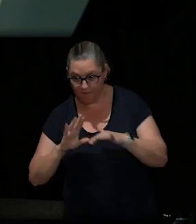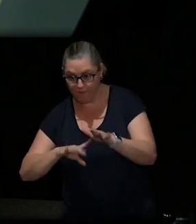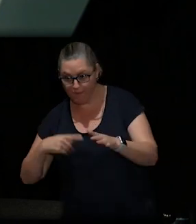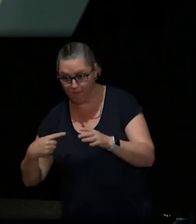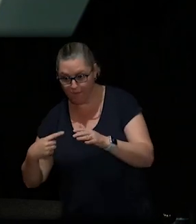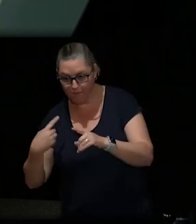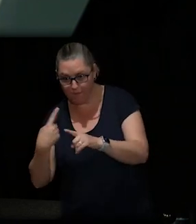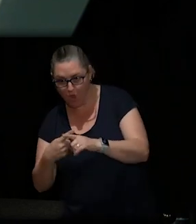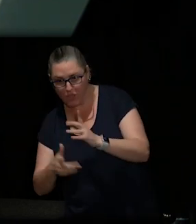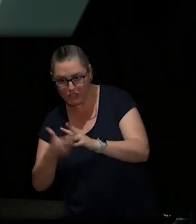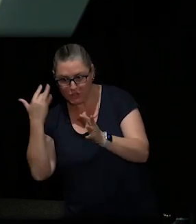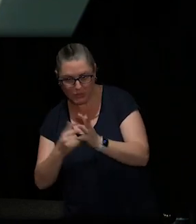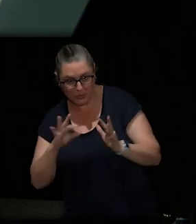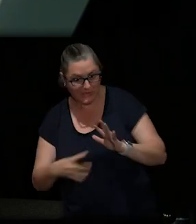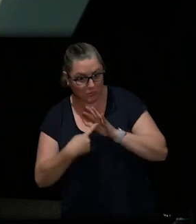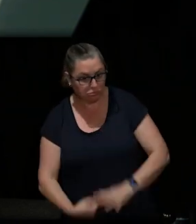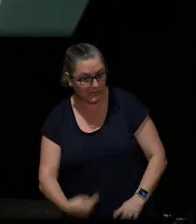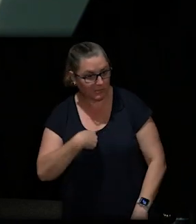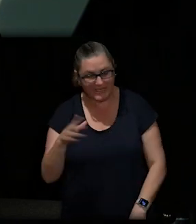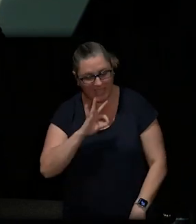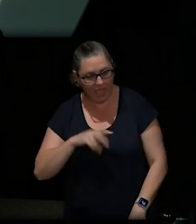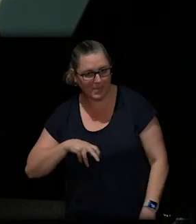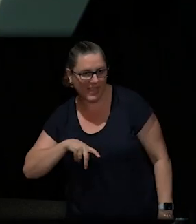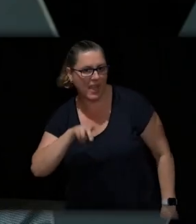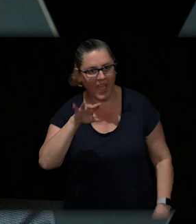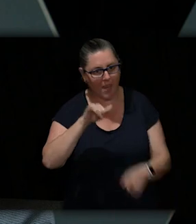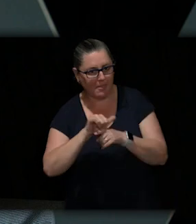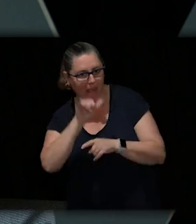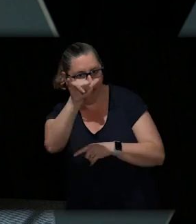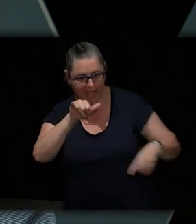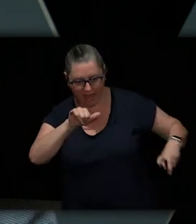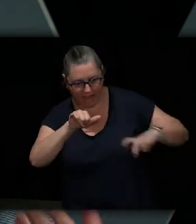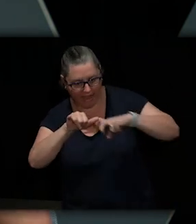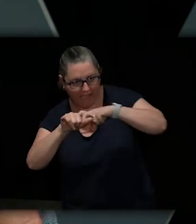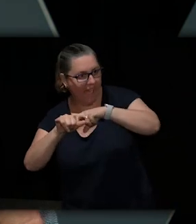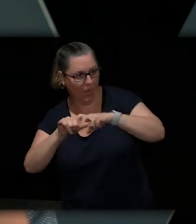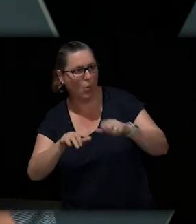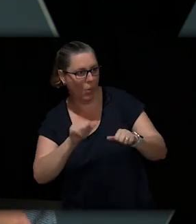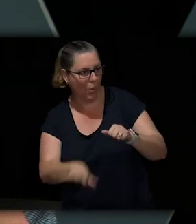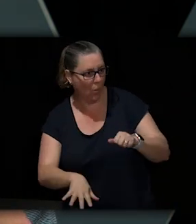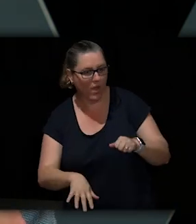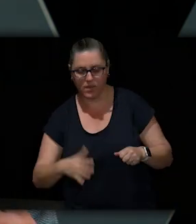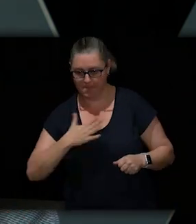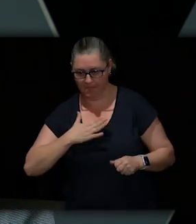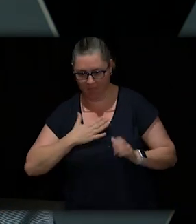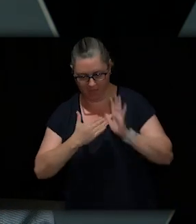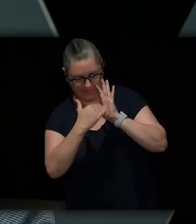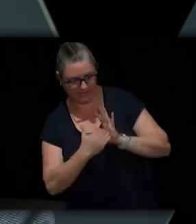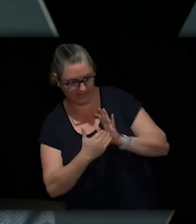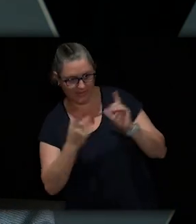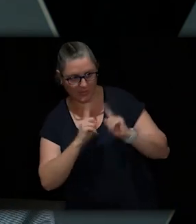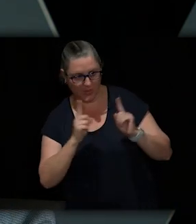walking up the stairs to the president's plane. It's very true. It was, my seat was the back of the